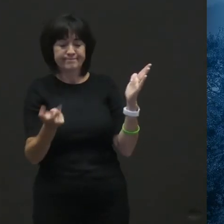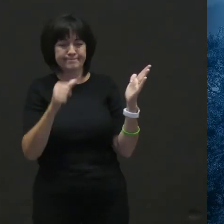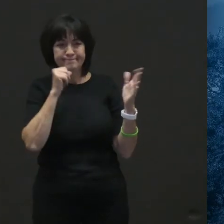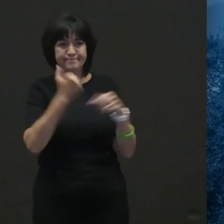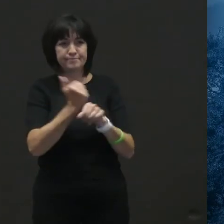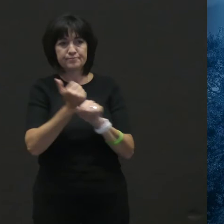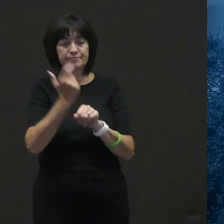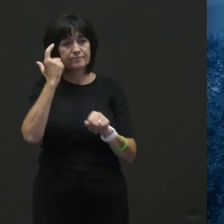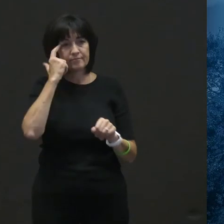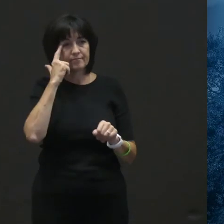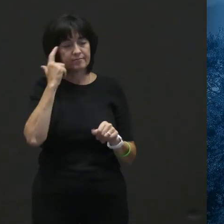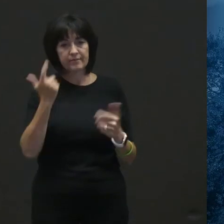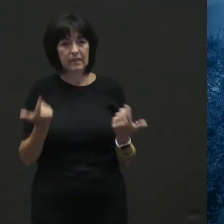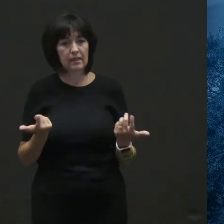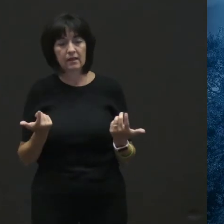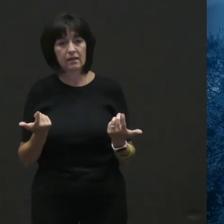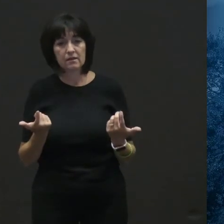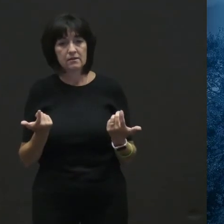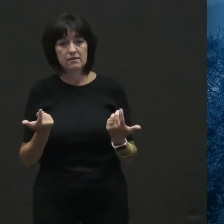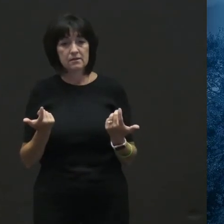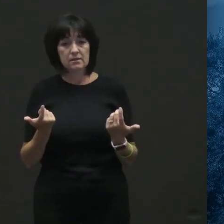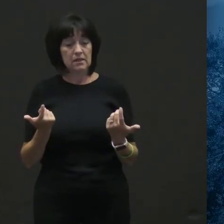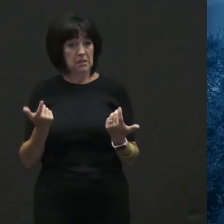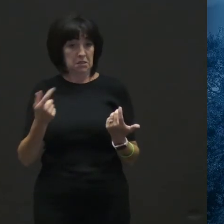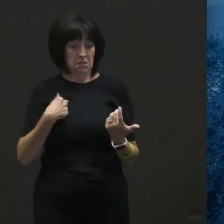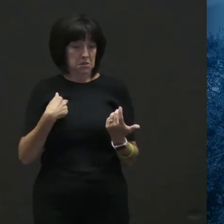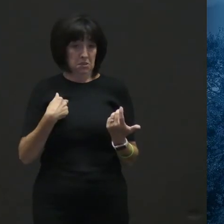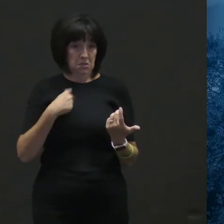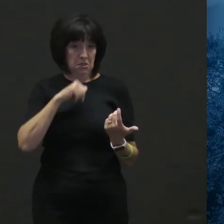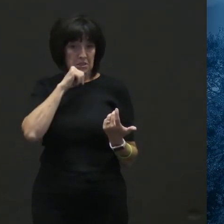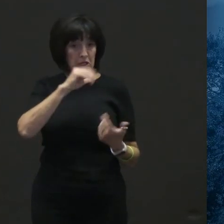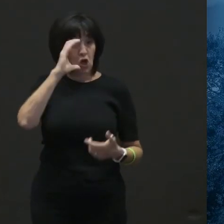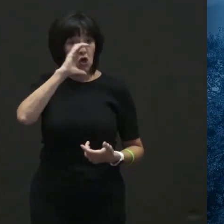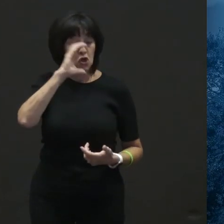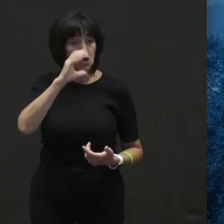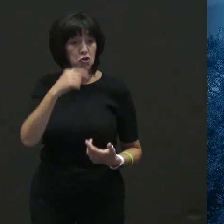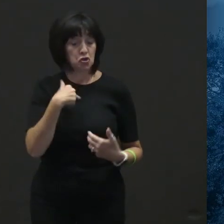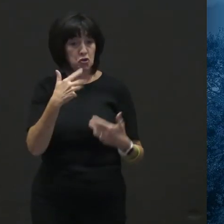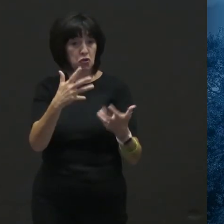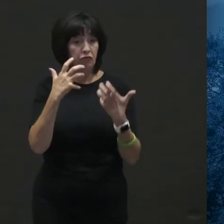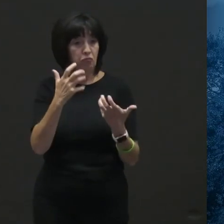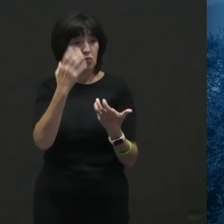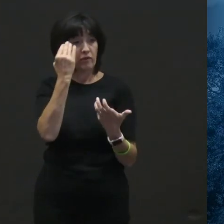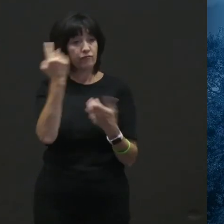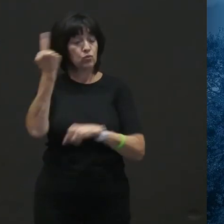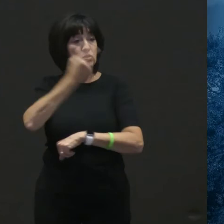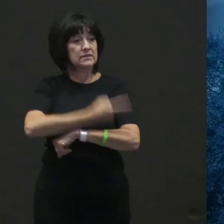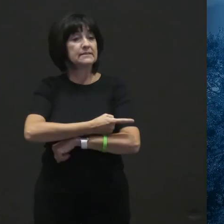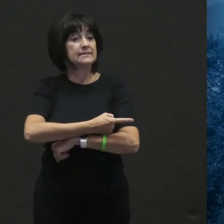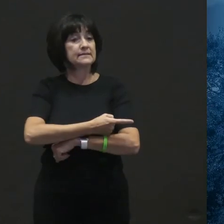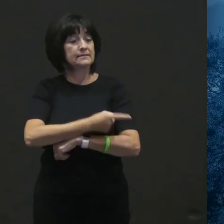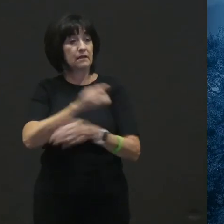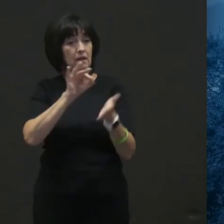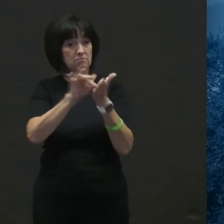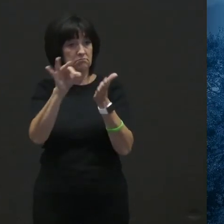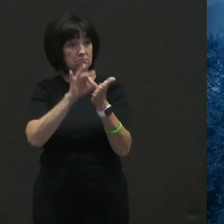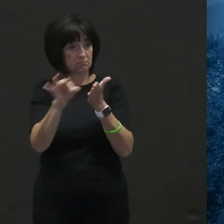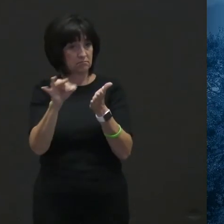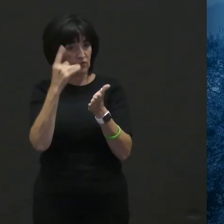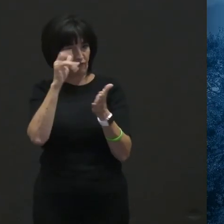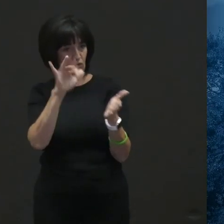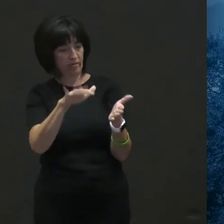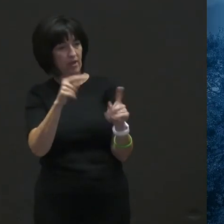want a 14-day interval for something that doesn't make any sense, but they should do away with